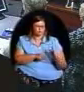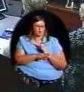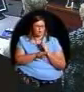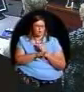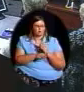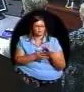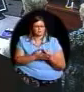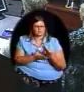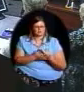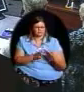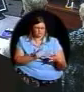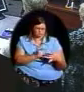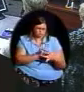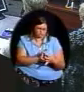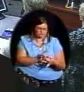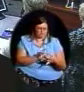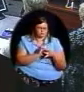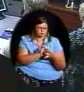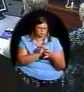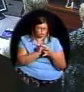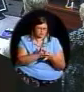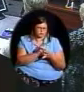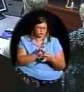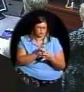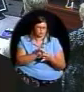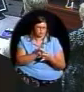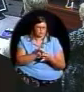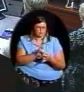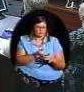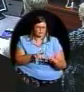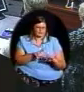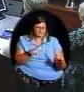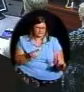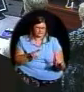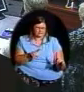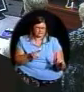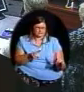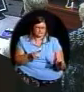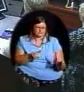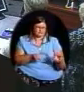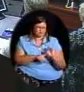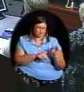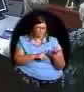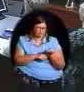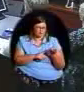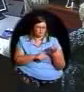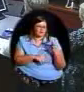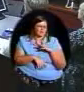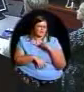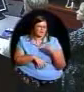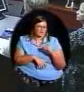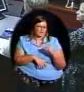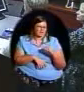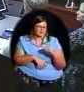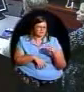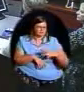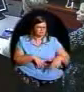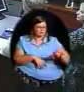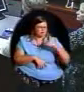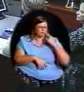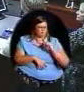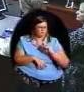school, connections, and relationships. That's a different environment and setting for them. So I will just ask that question